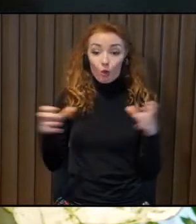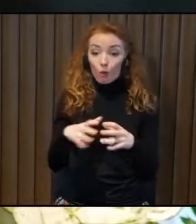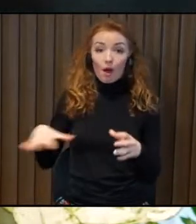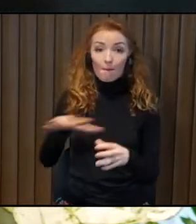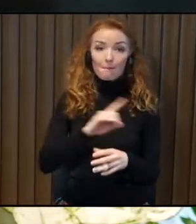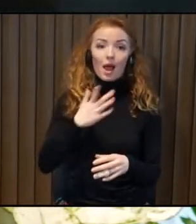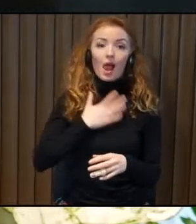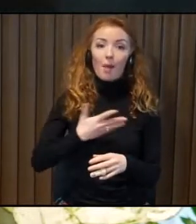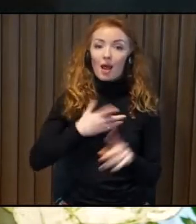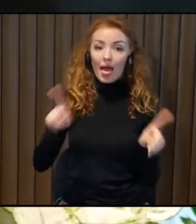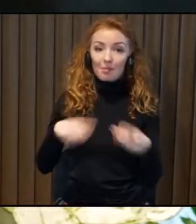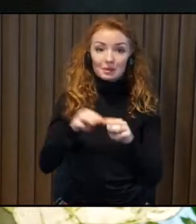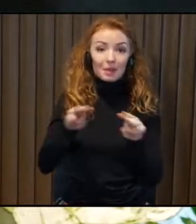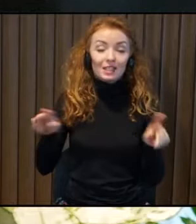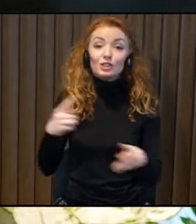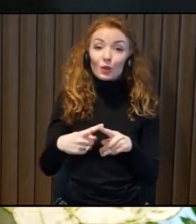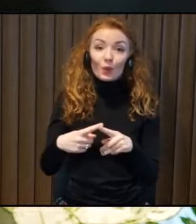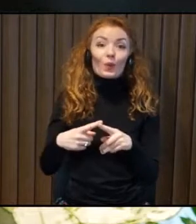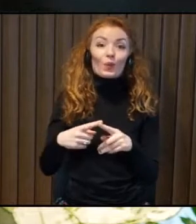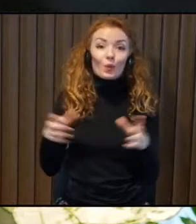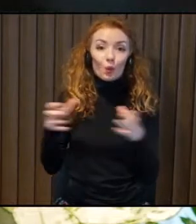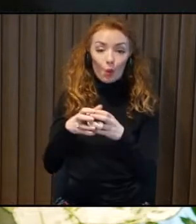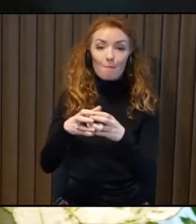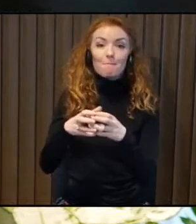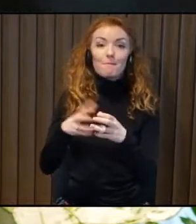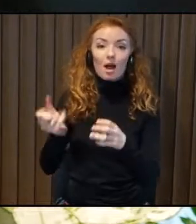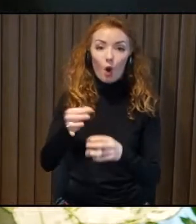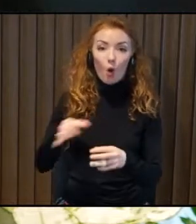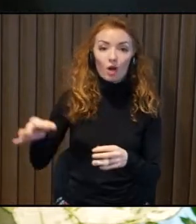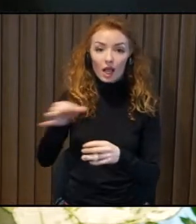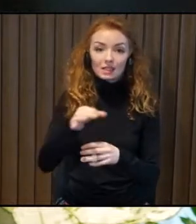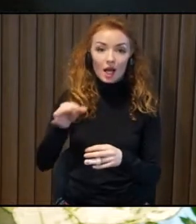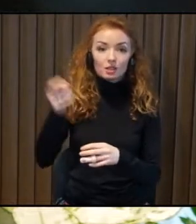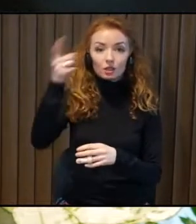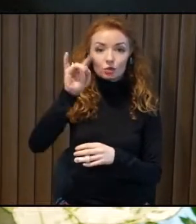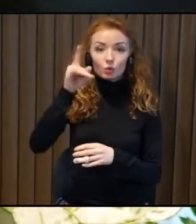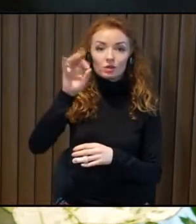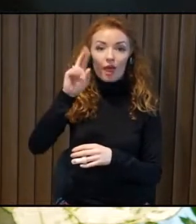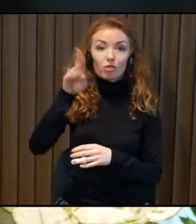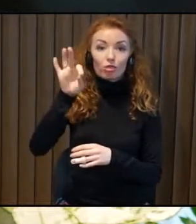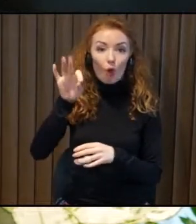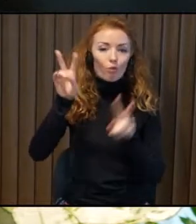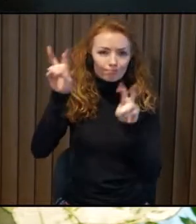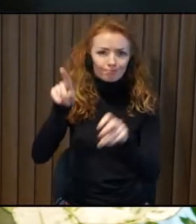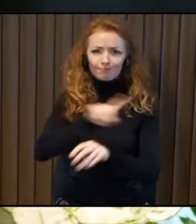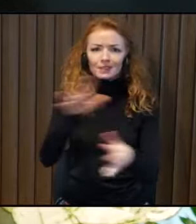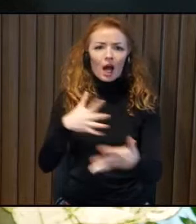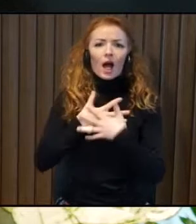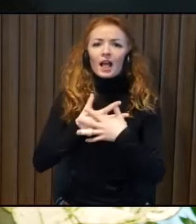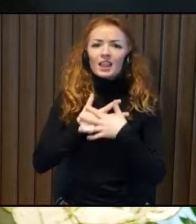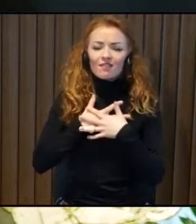all together, we will see a special ceremony. So the Ministry of